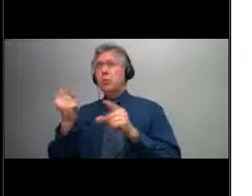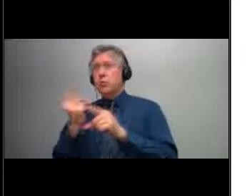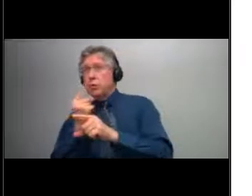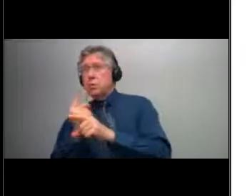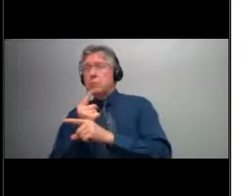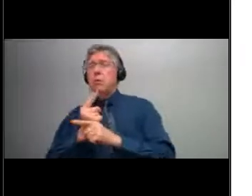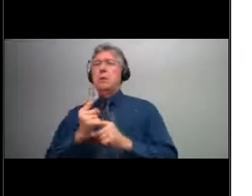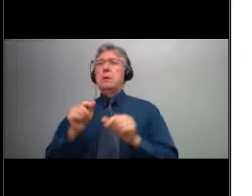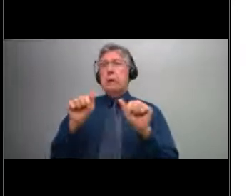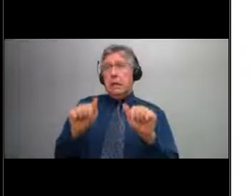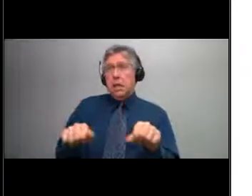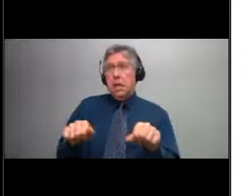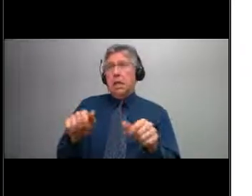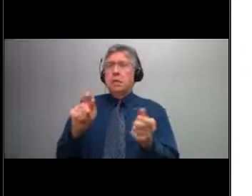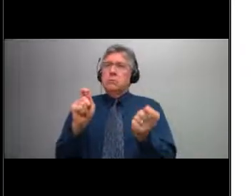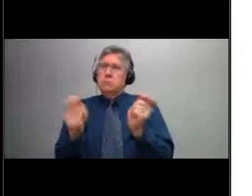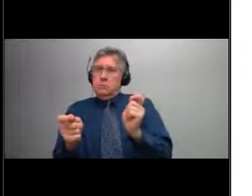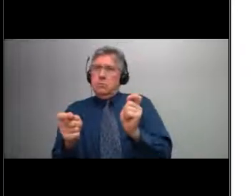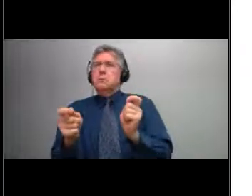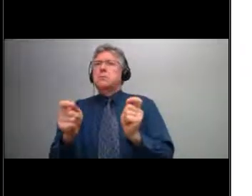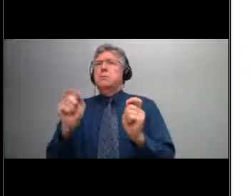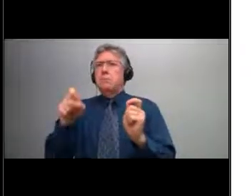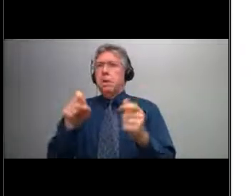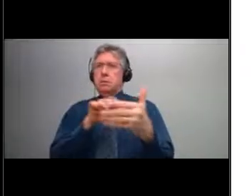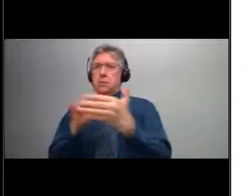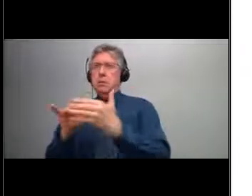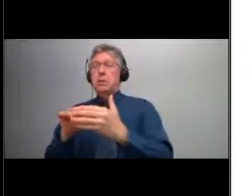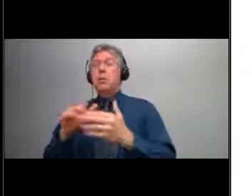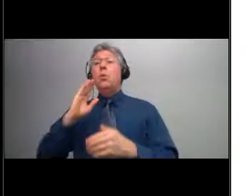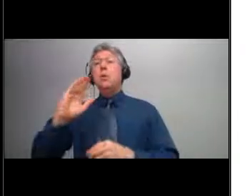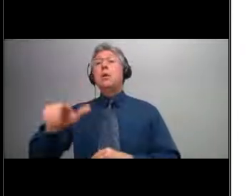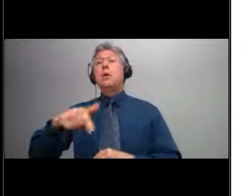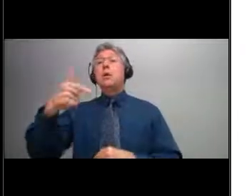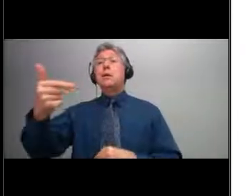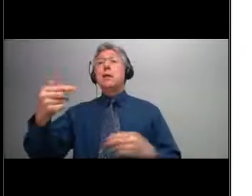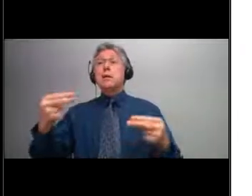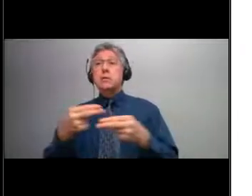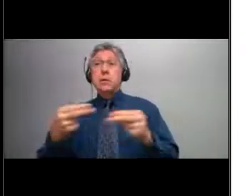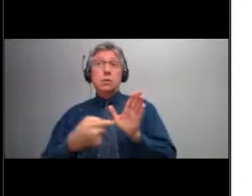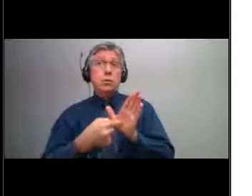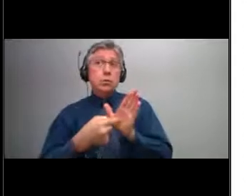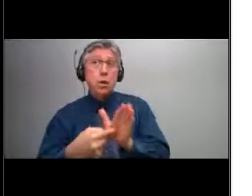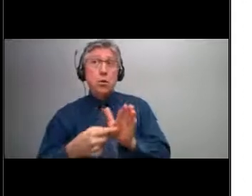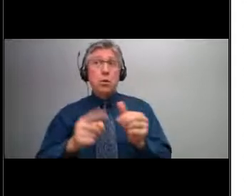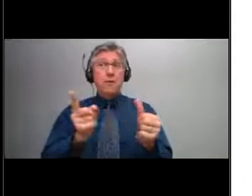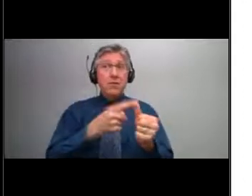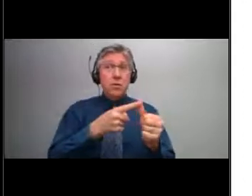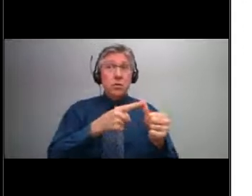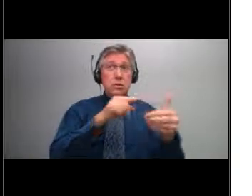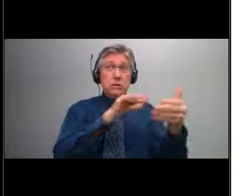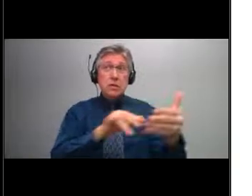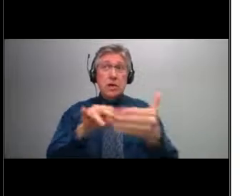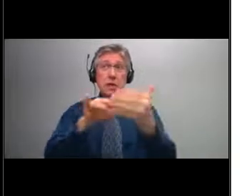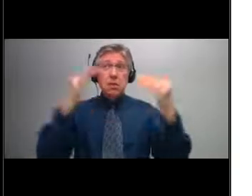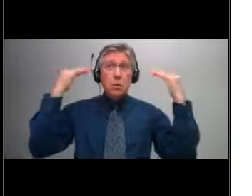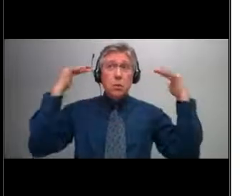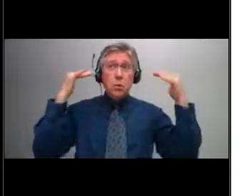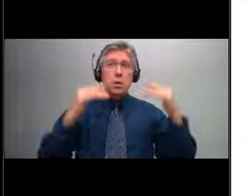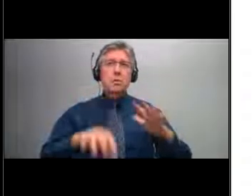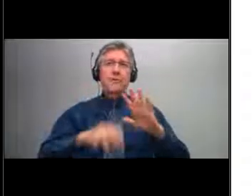abatement measures is required. On the next slide, we'll see the findings of the preliminary noise study prepared for this EA.